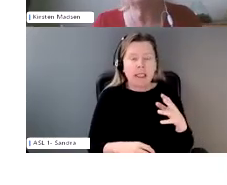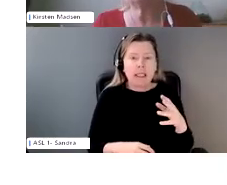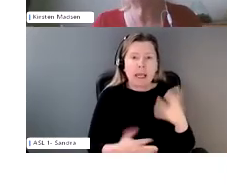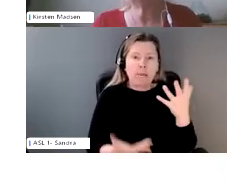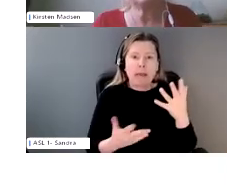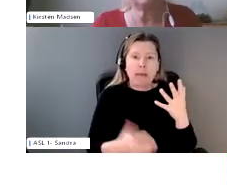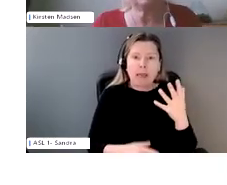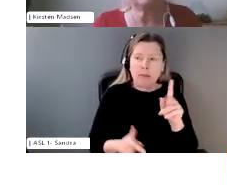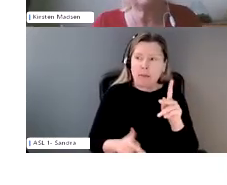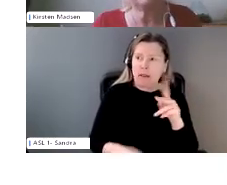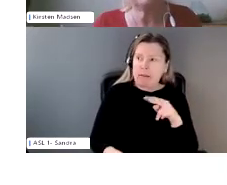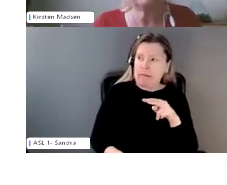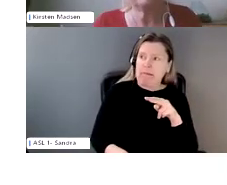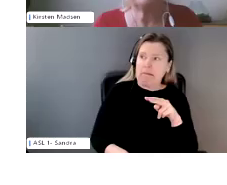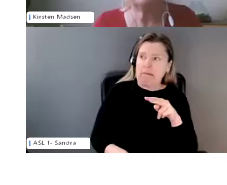as confrontational.